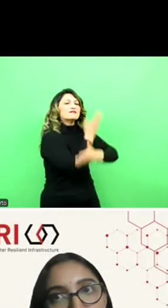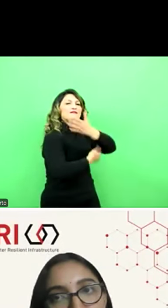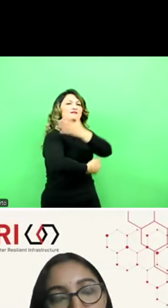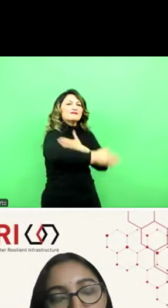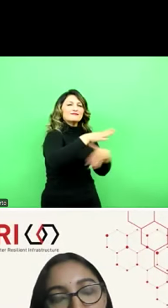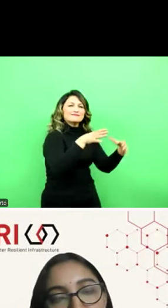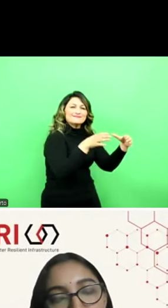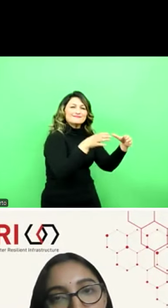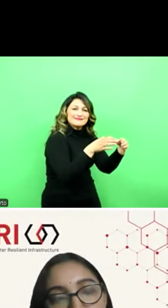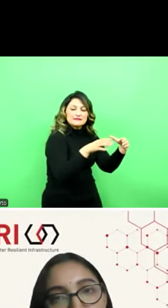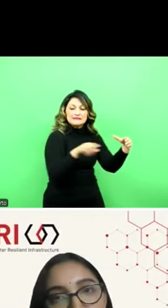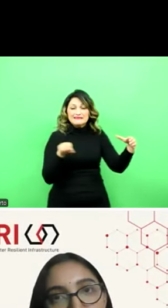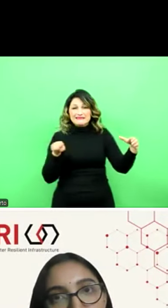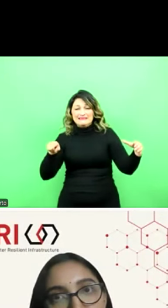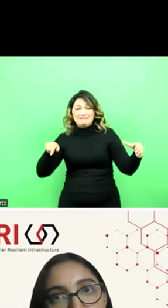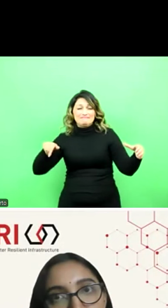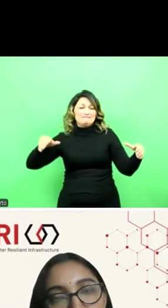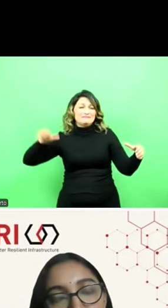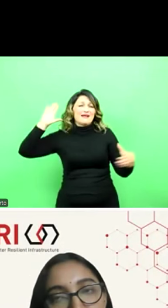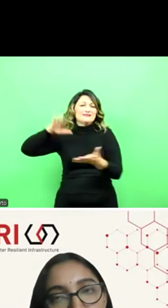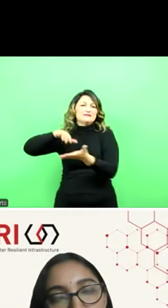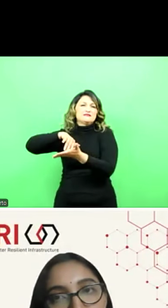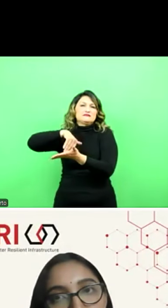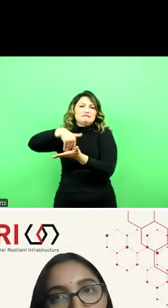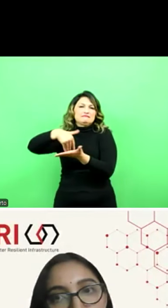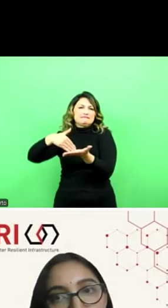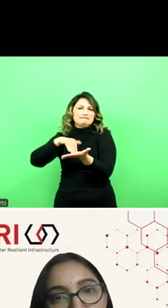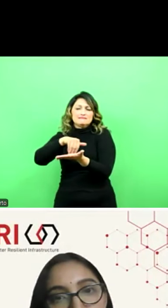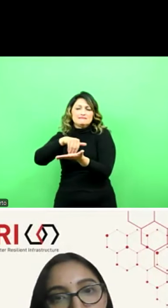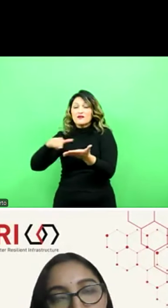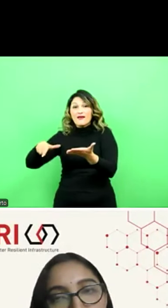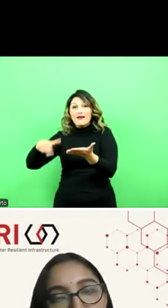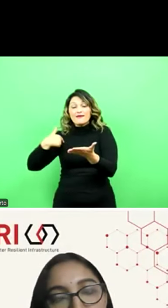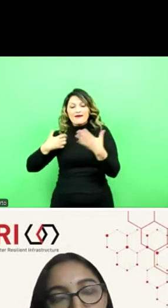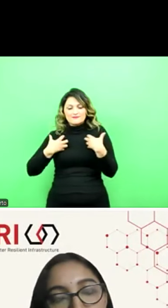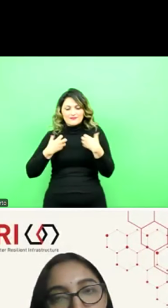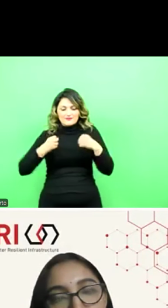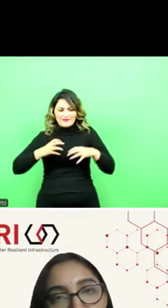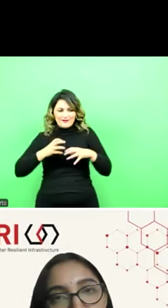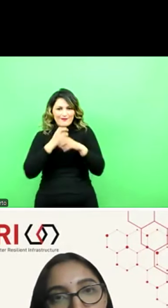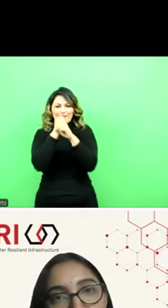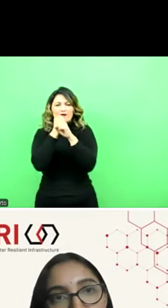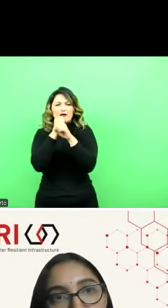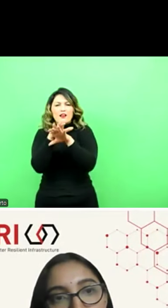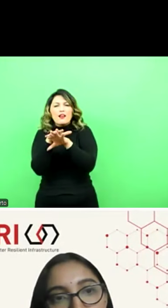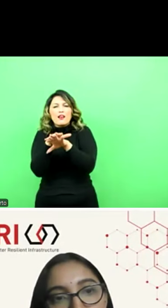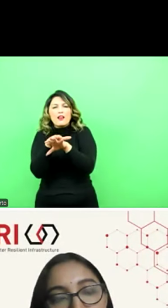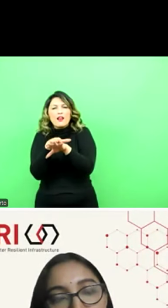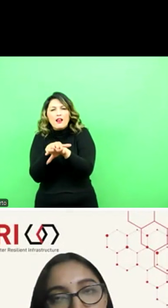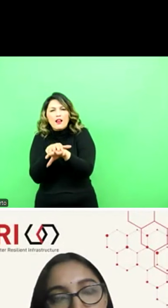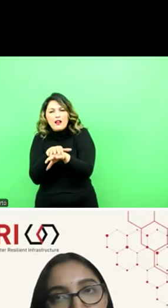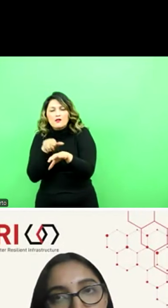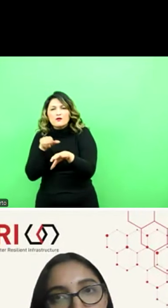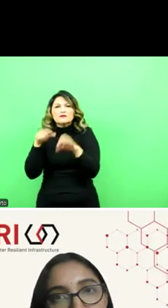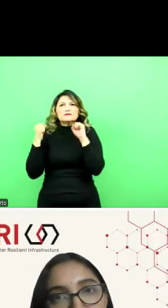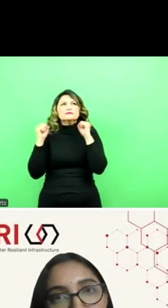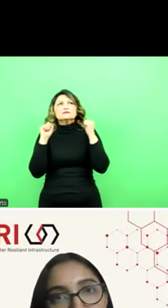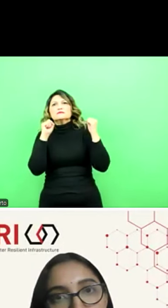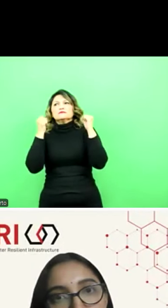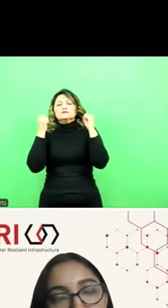because there will be more patients. There might be more patients in the family and community. So this actually impacts their both